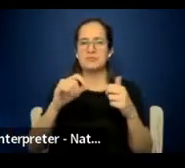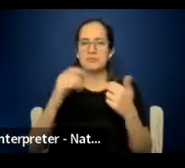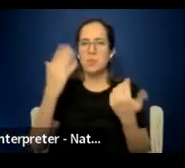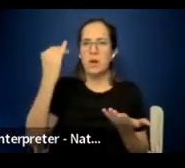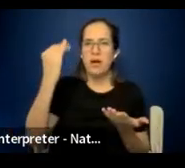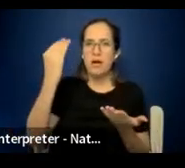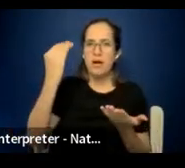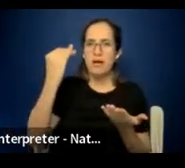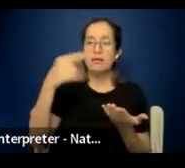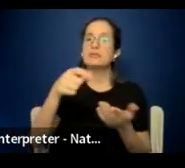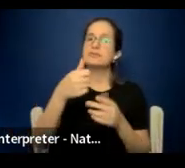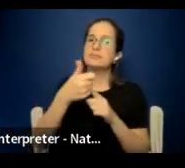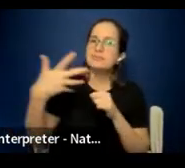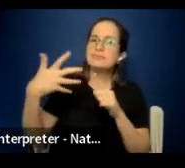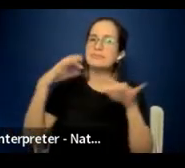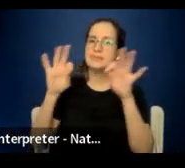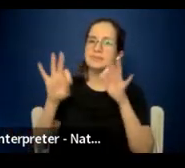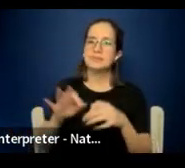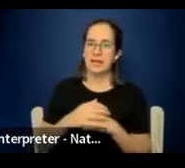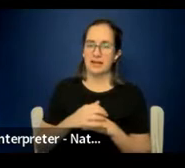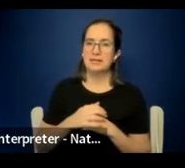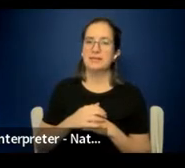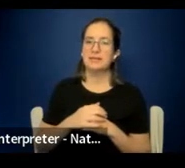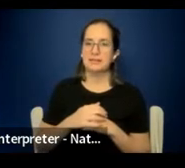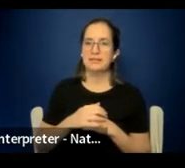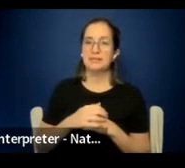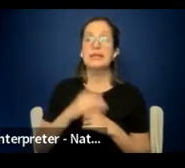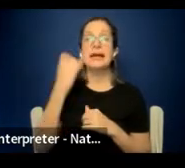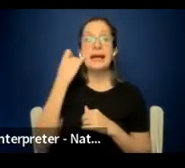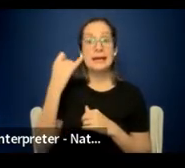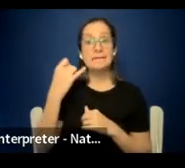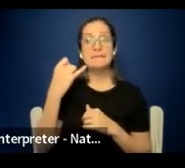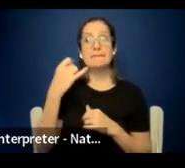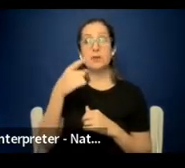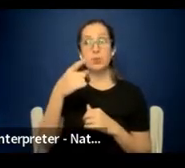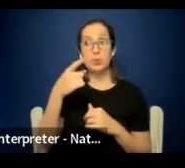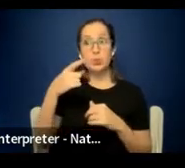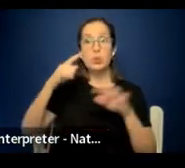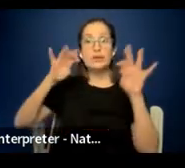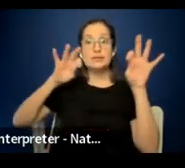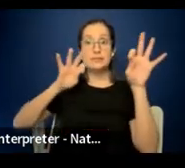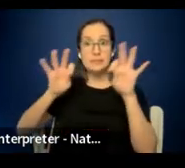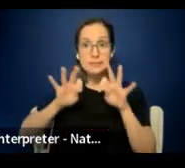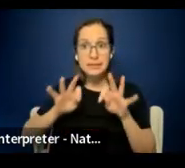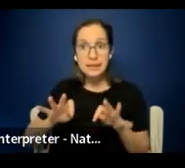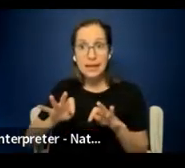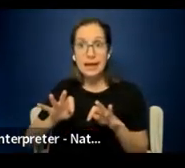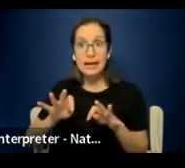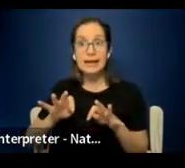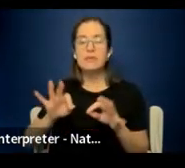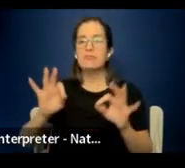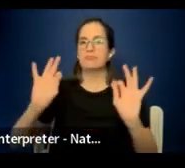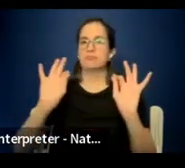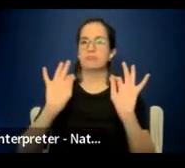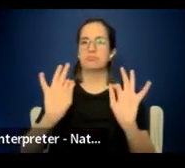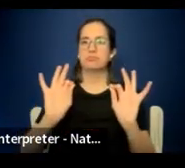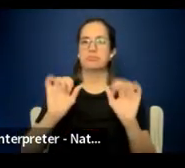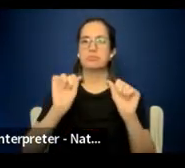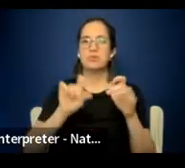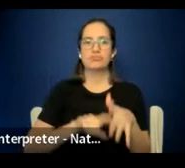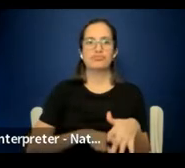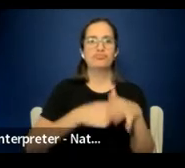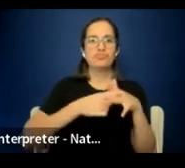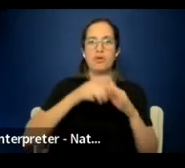early on, then it gives you this really, really great opportunity to build that evaluation right into the beginning of